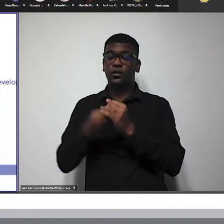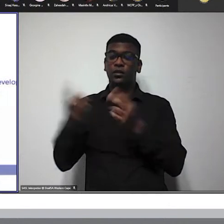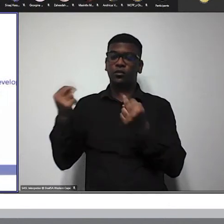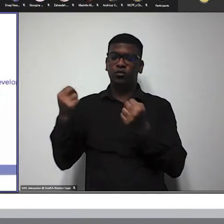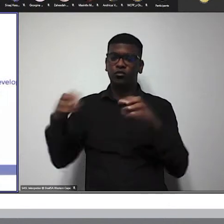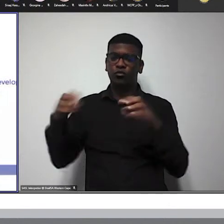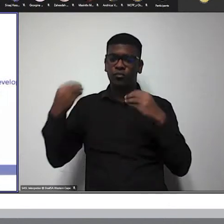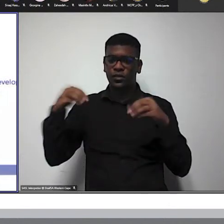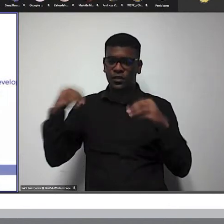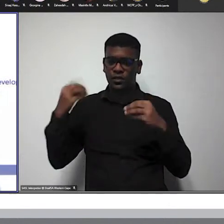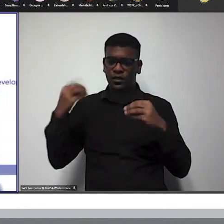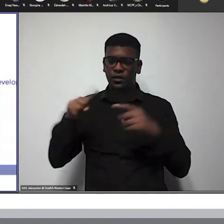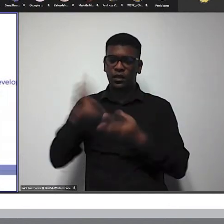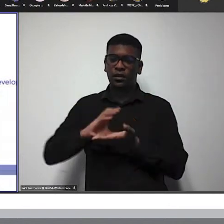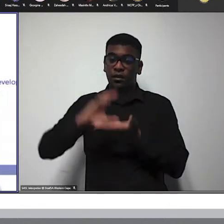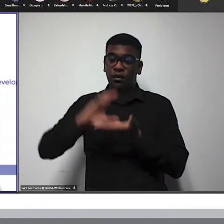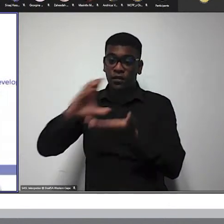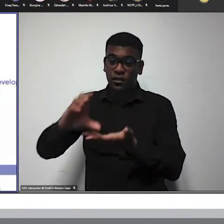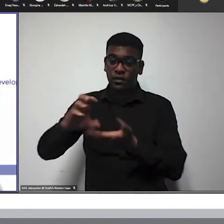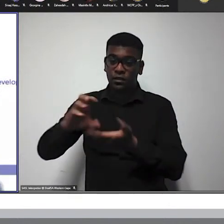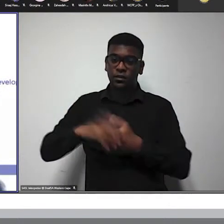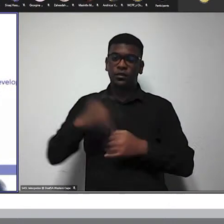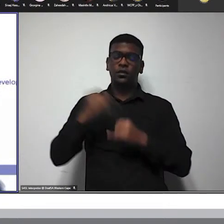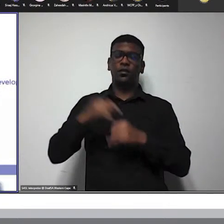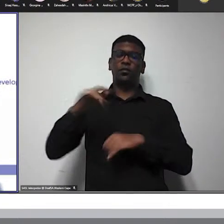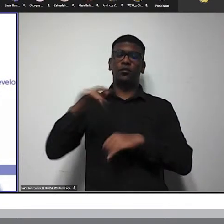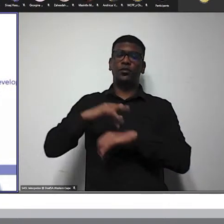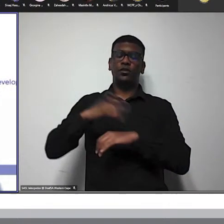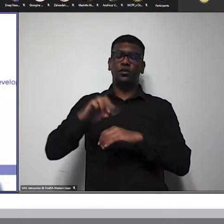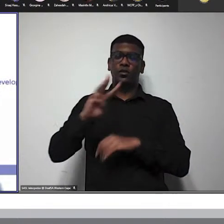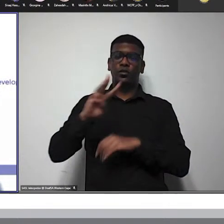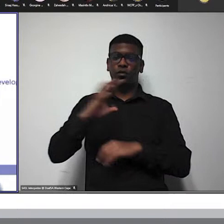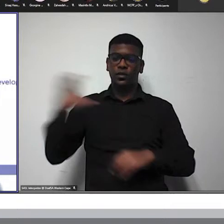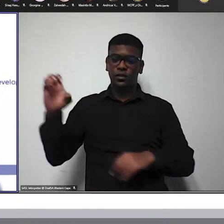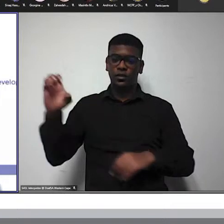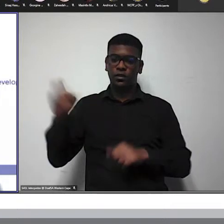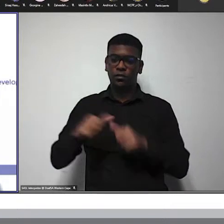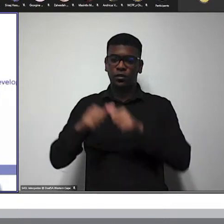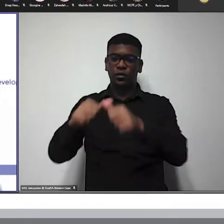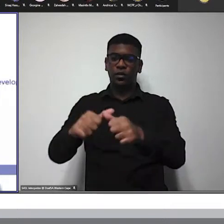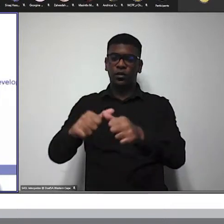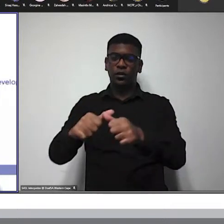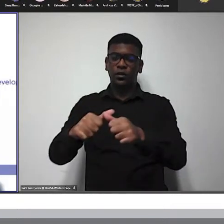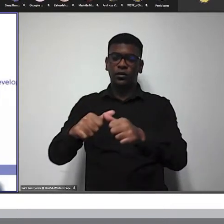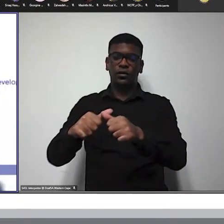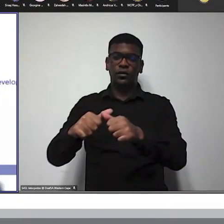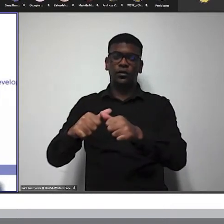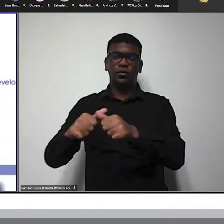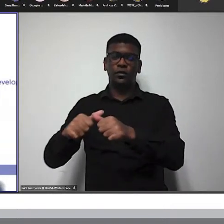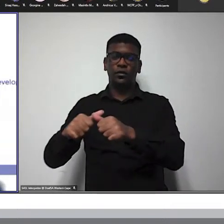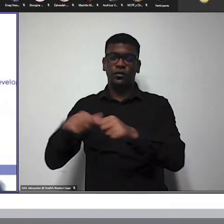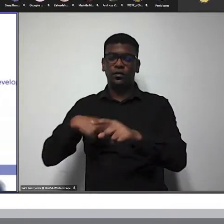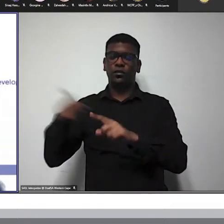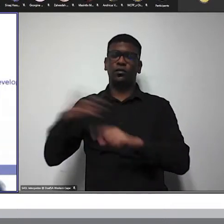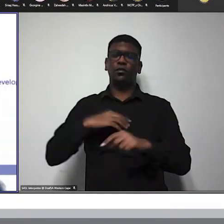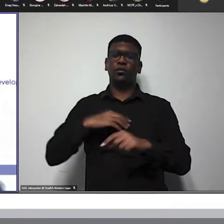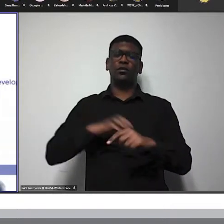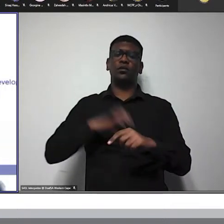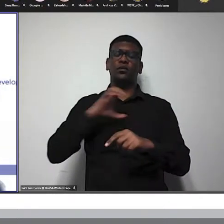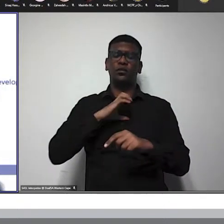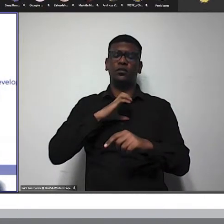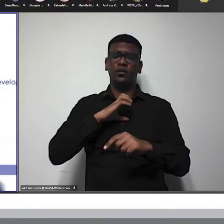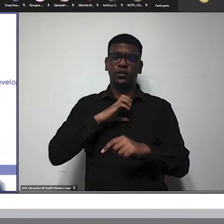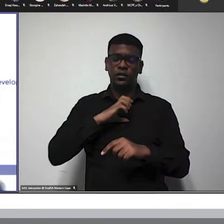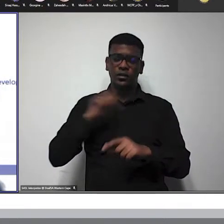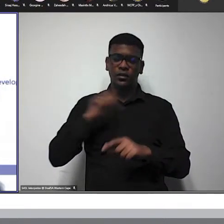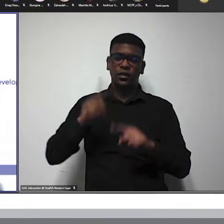etc., and positioning the Western Cape continually again in terms of from a confidence perspective, or both from a